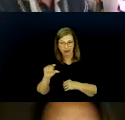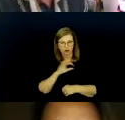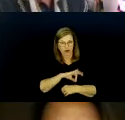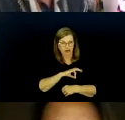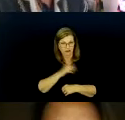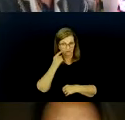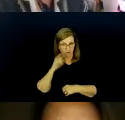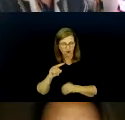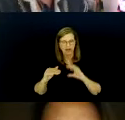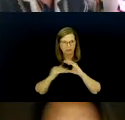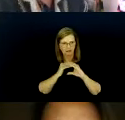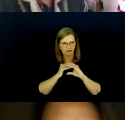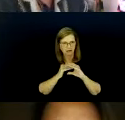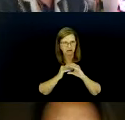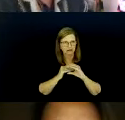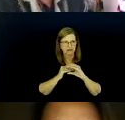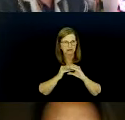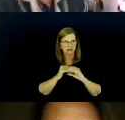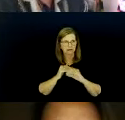it's